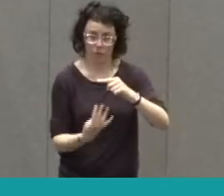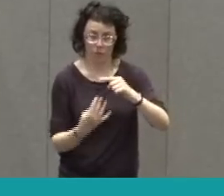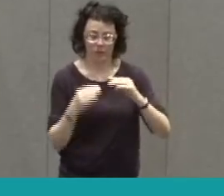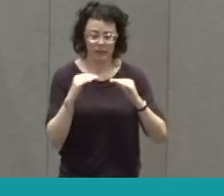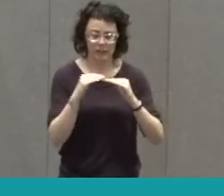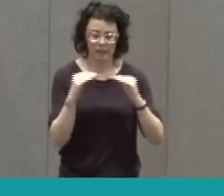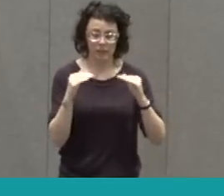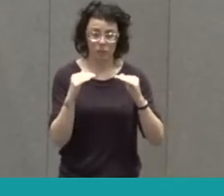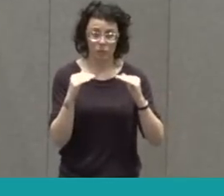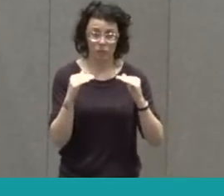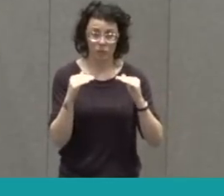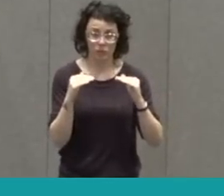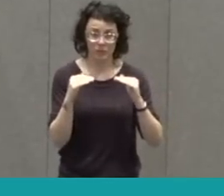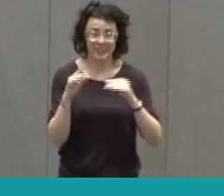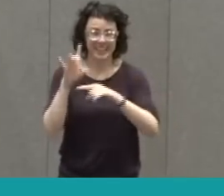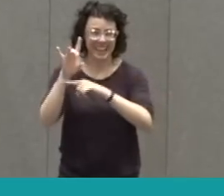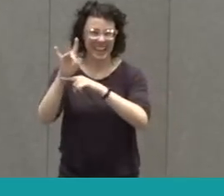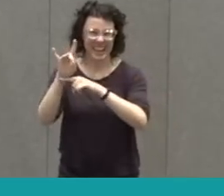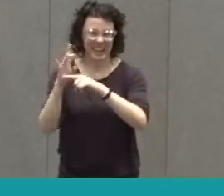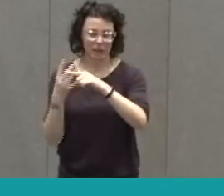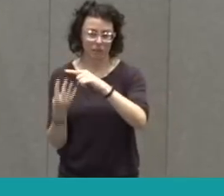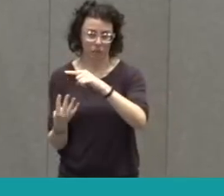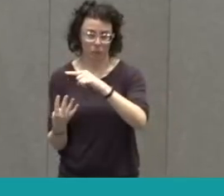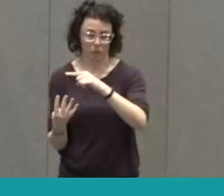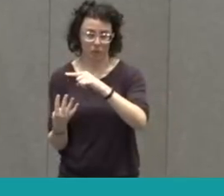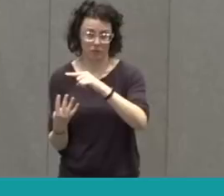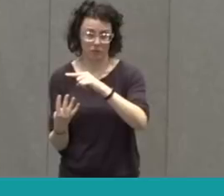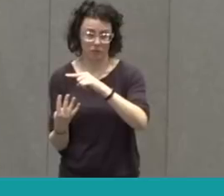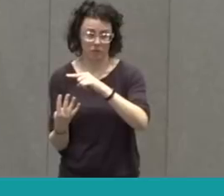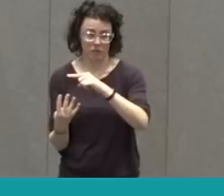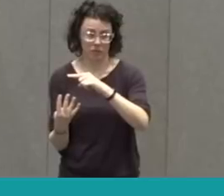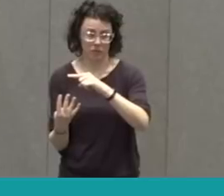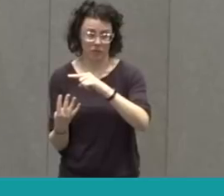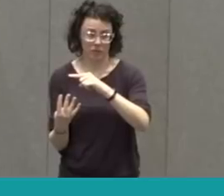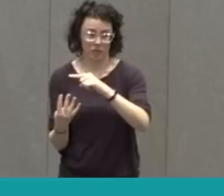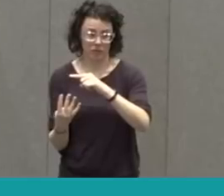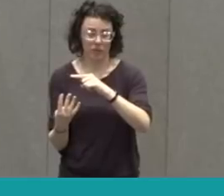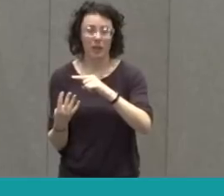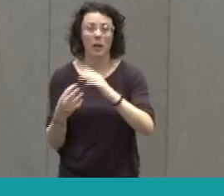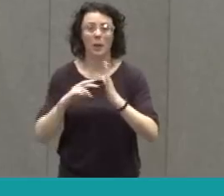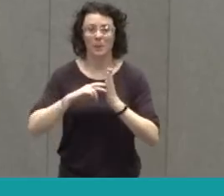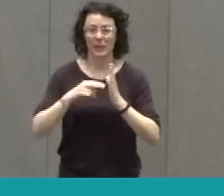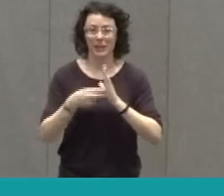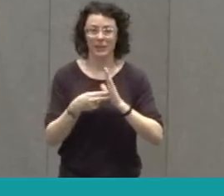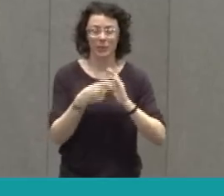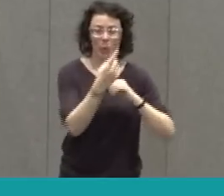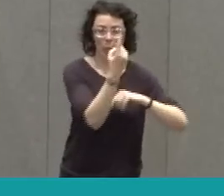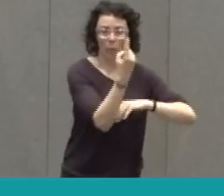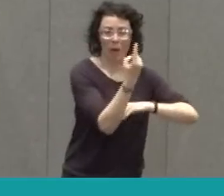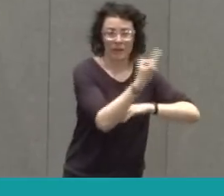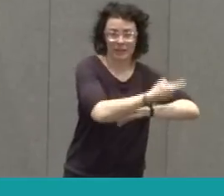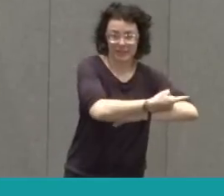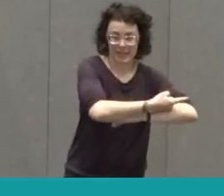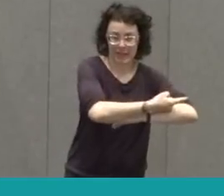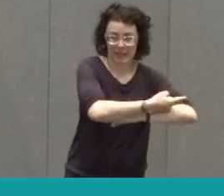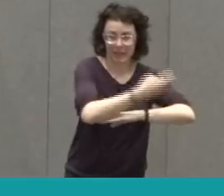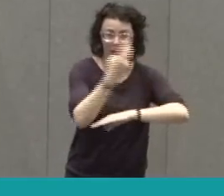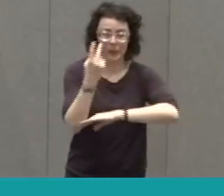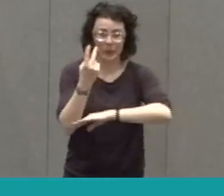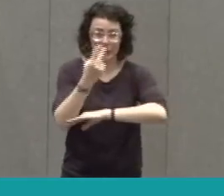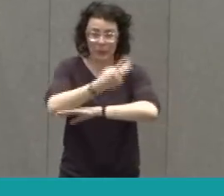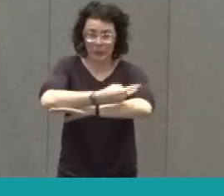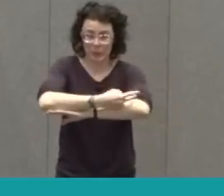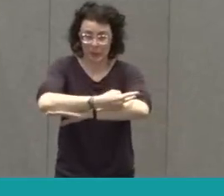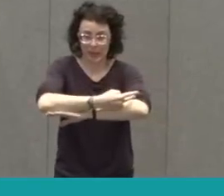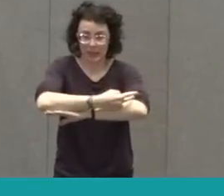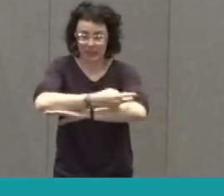equals 8 fourths. So that's 1 day, 2 days. So I can add it in, that's 2 days.